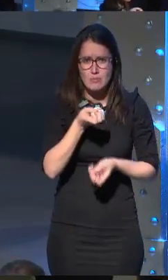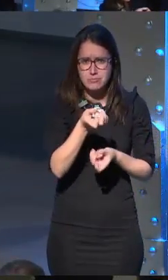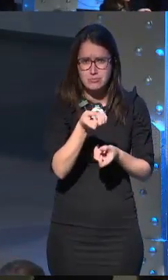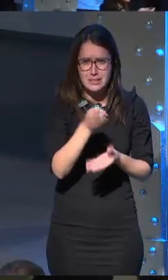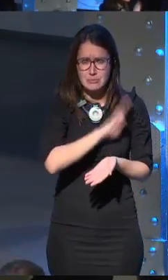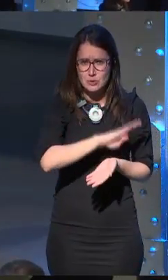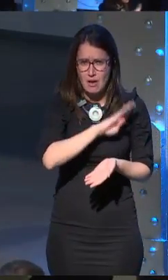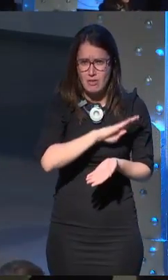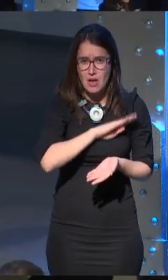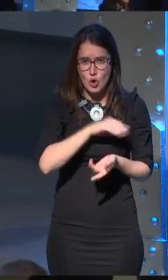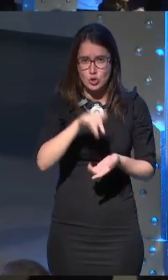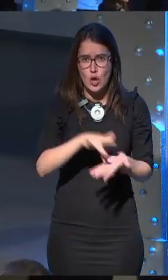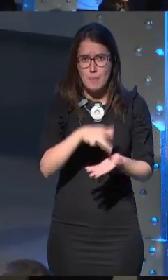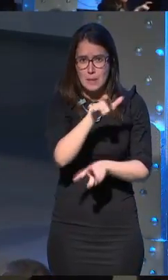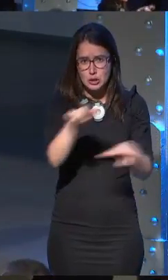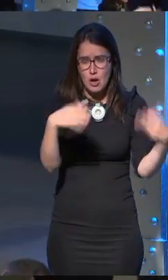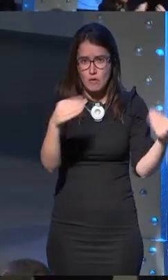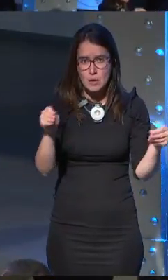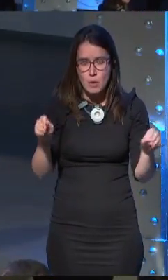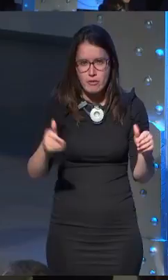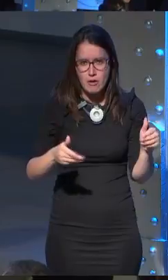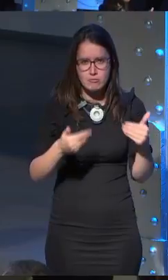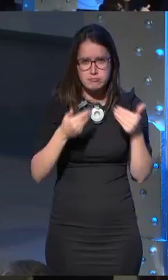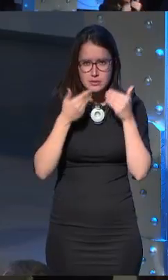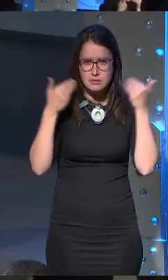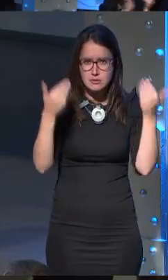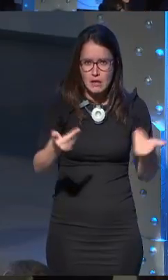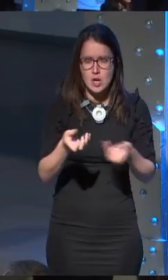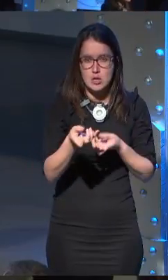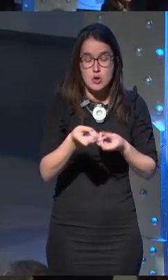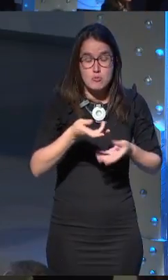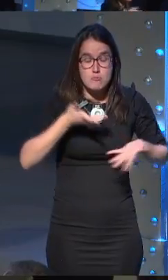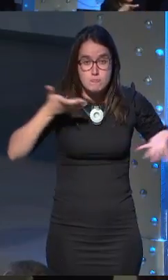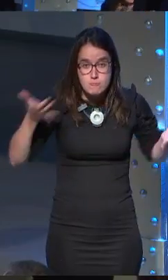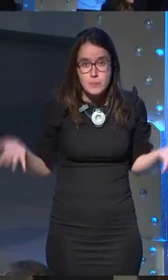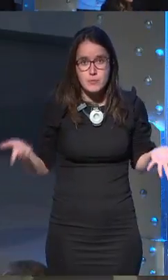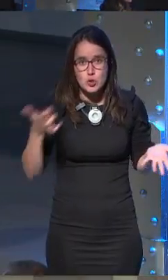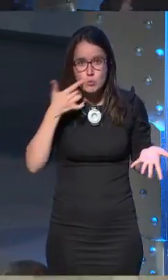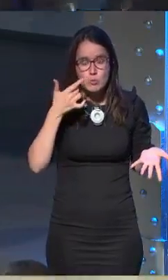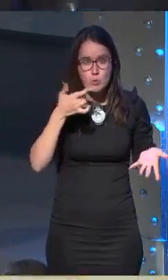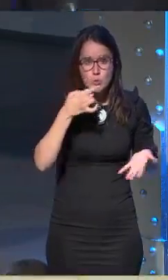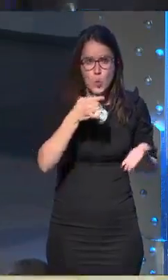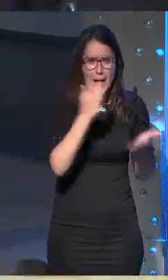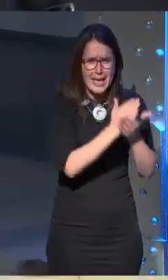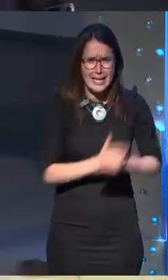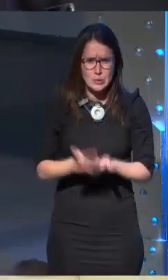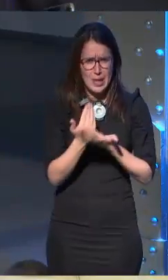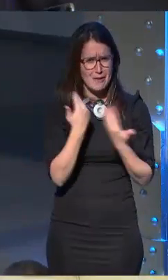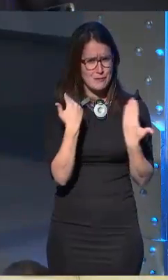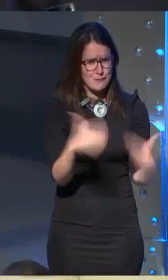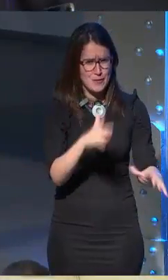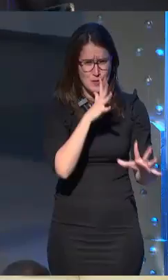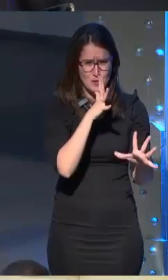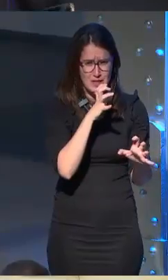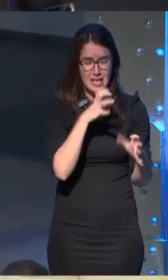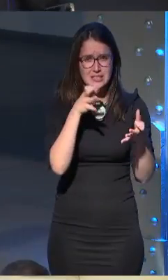Let's go back to your childhood. You mentioned that before, and there might be young people here who can see themselves in this story. I can't hardly believe